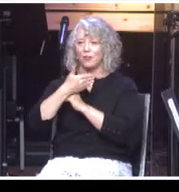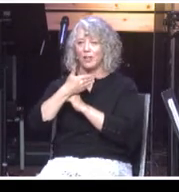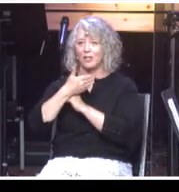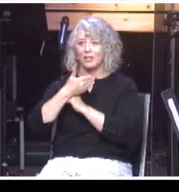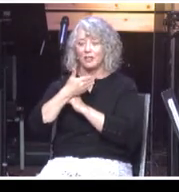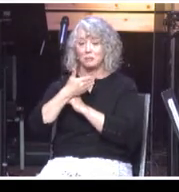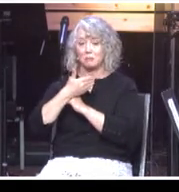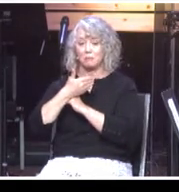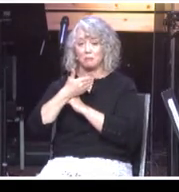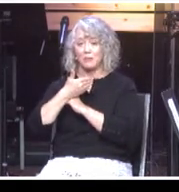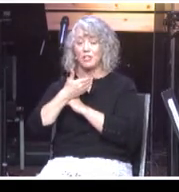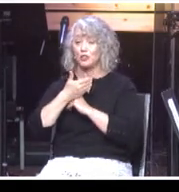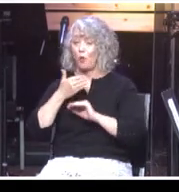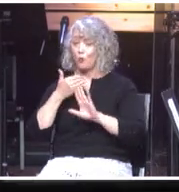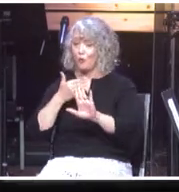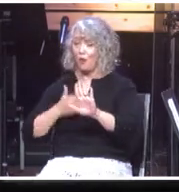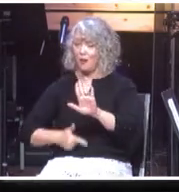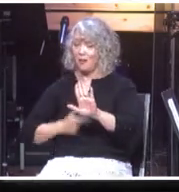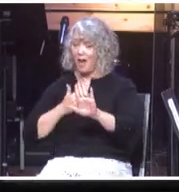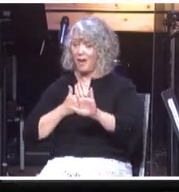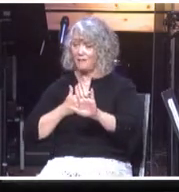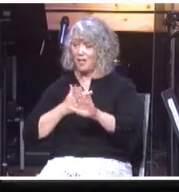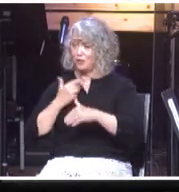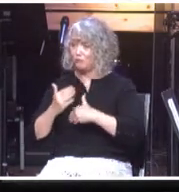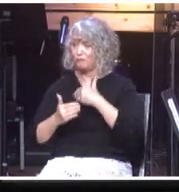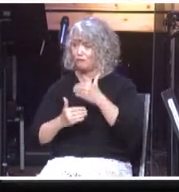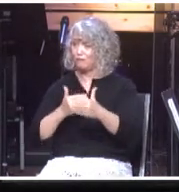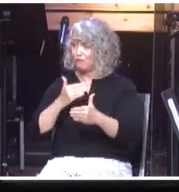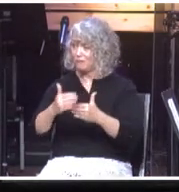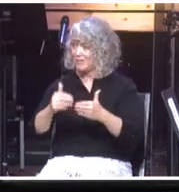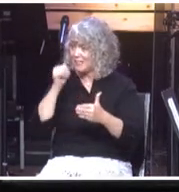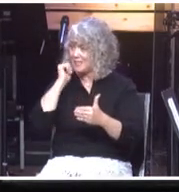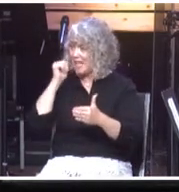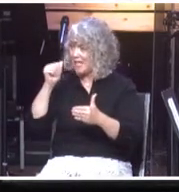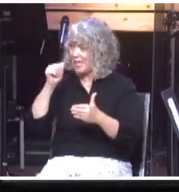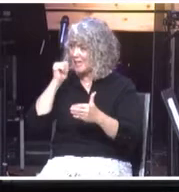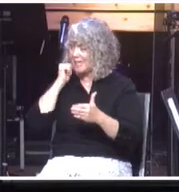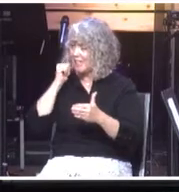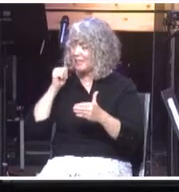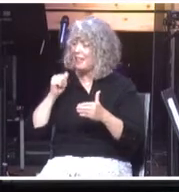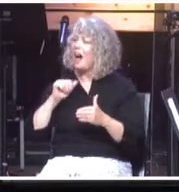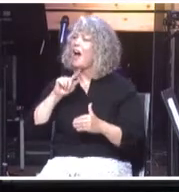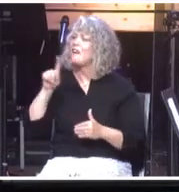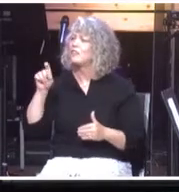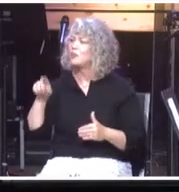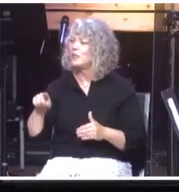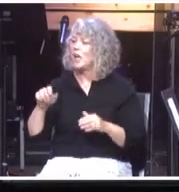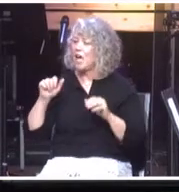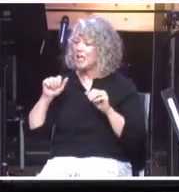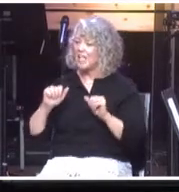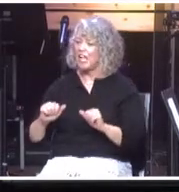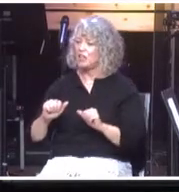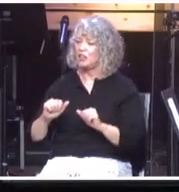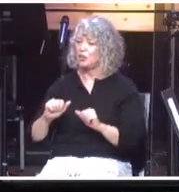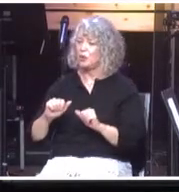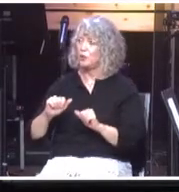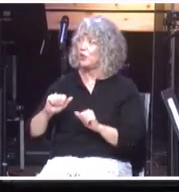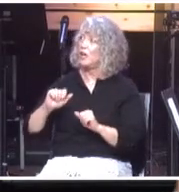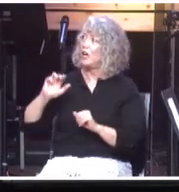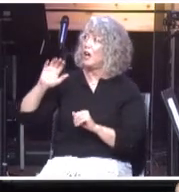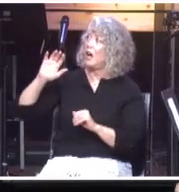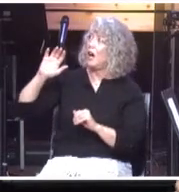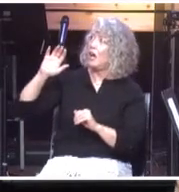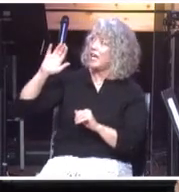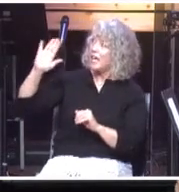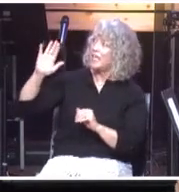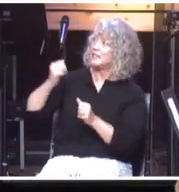So throughout your journey here on this earth, let me ask you this. Can you ever exhaust God's loving kindness toward you?